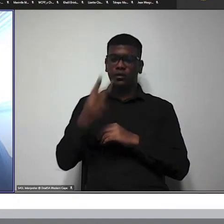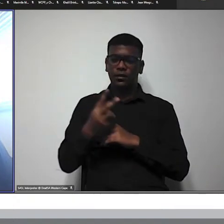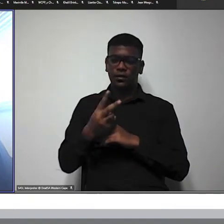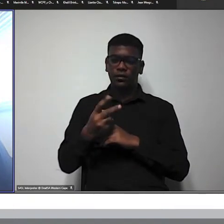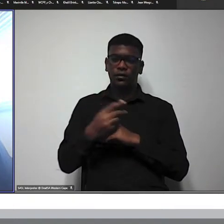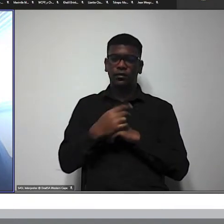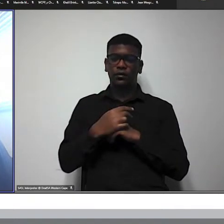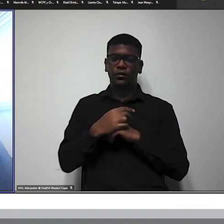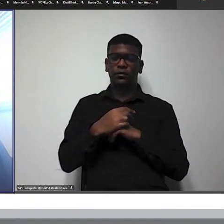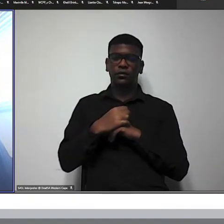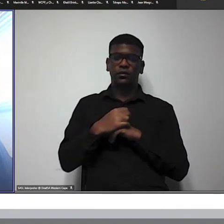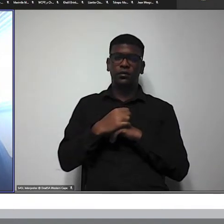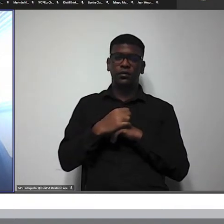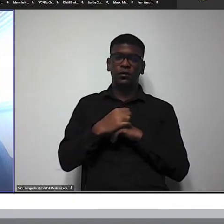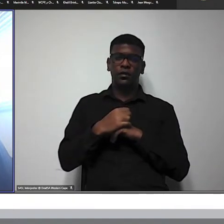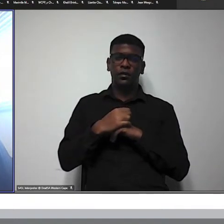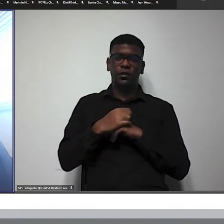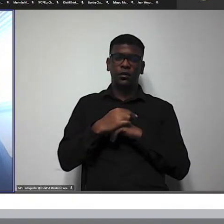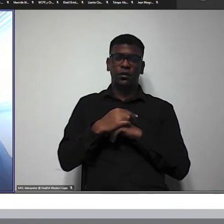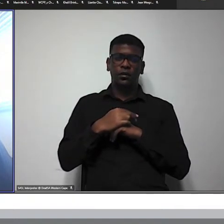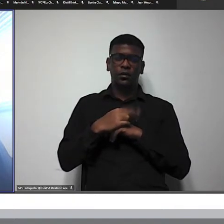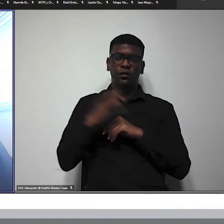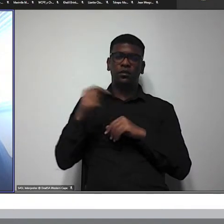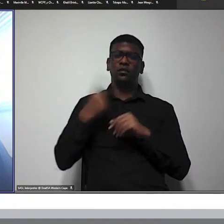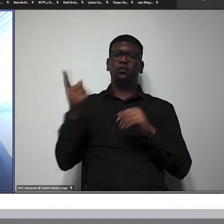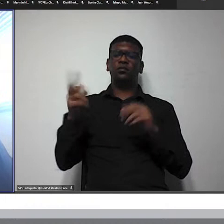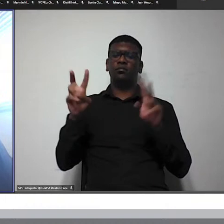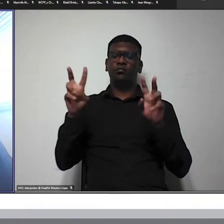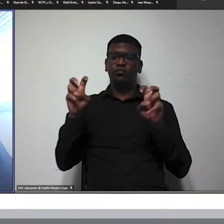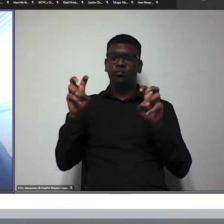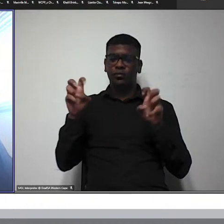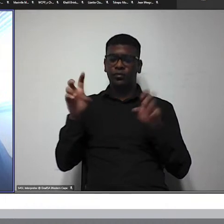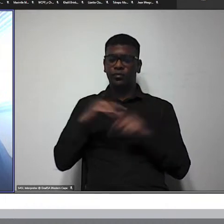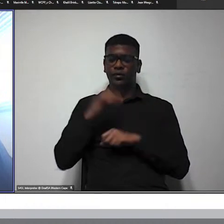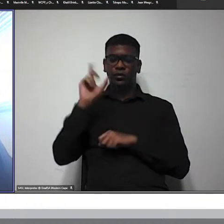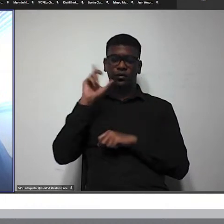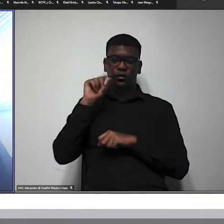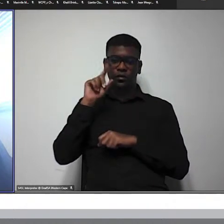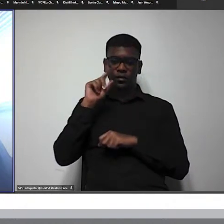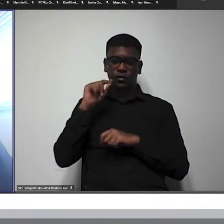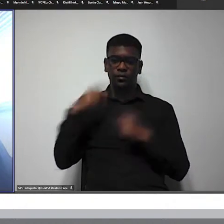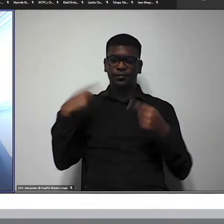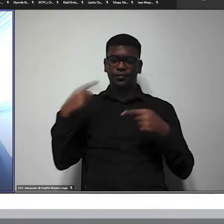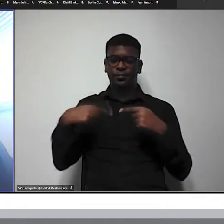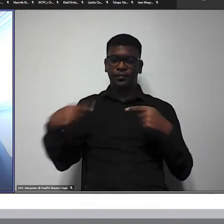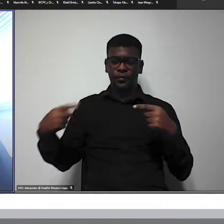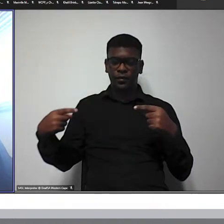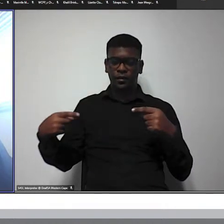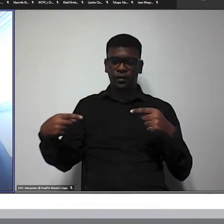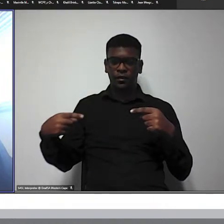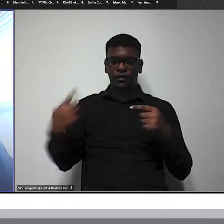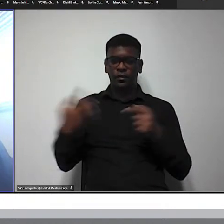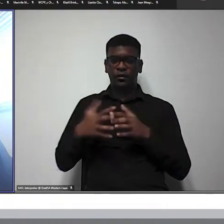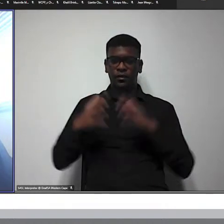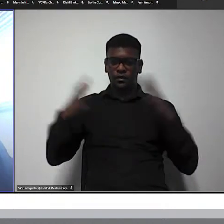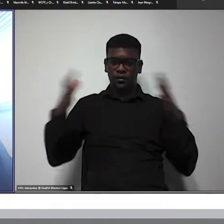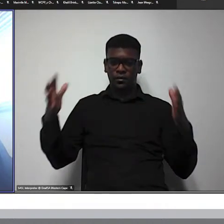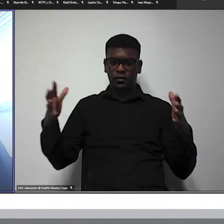course, the issue of chicken is always, you know, the biggest one